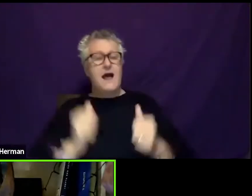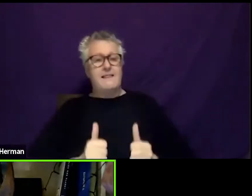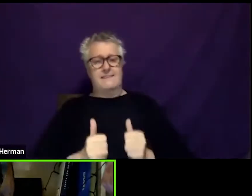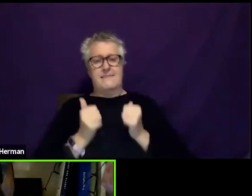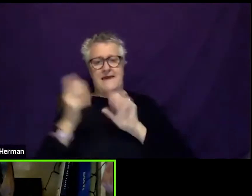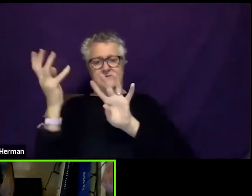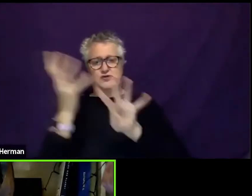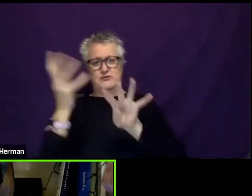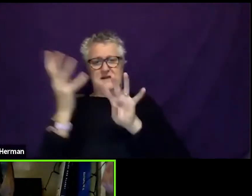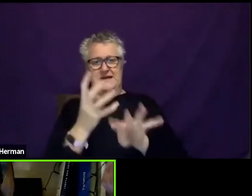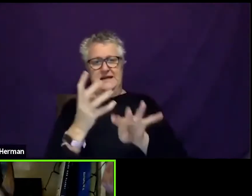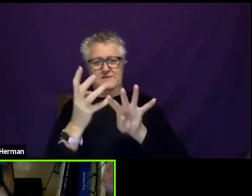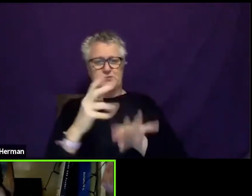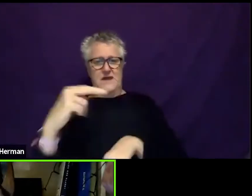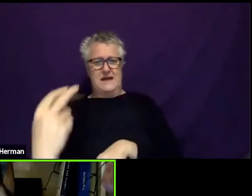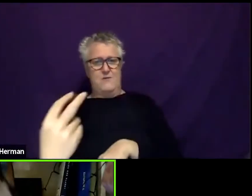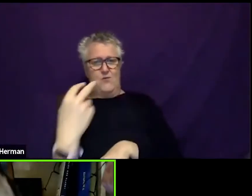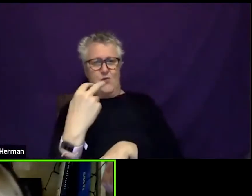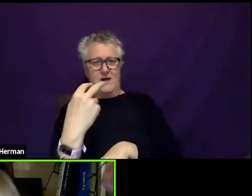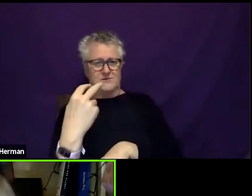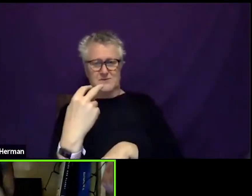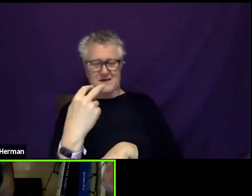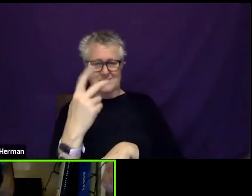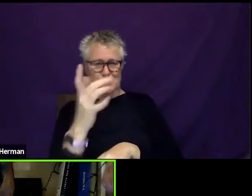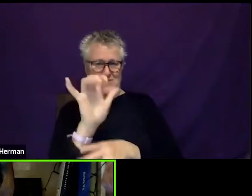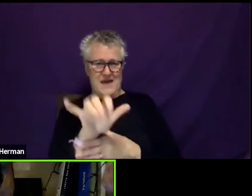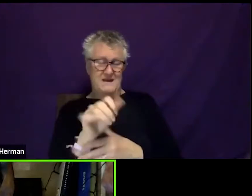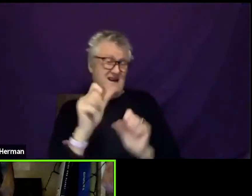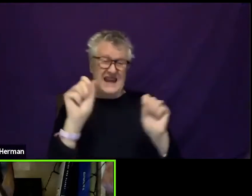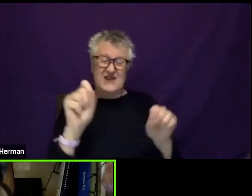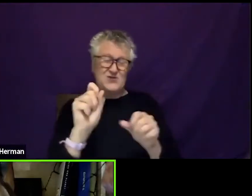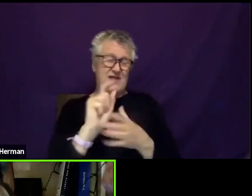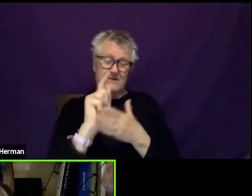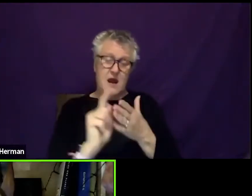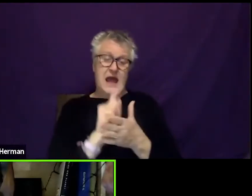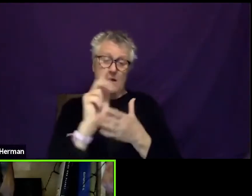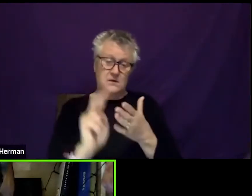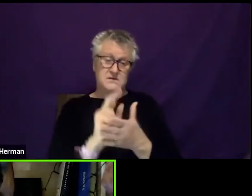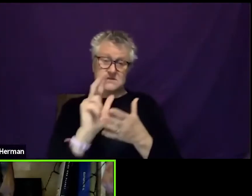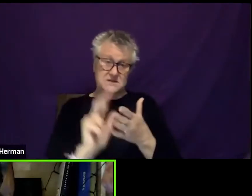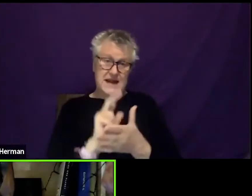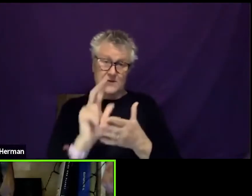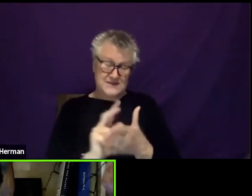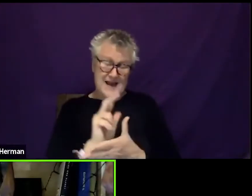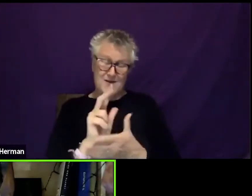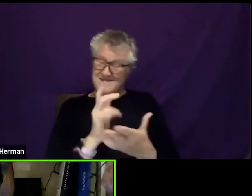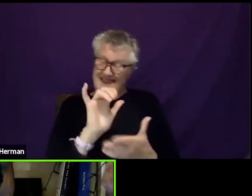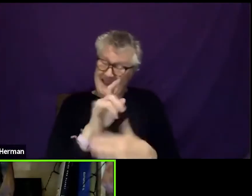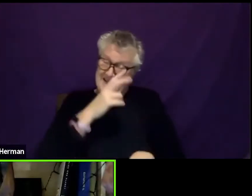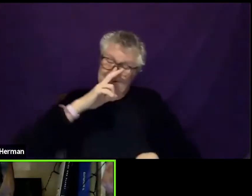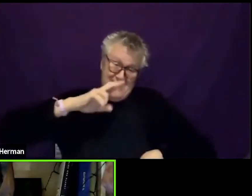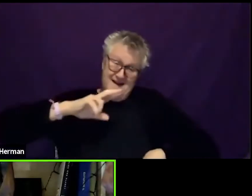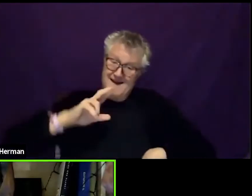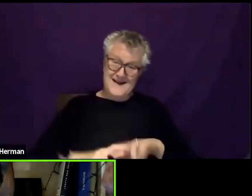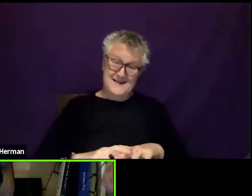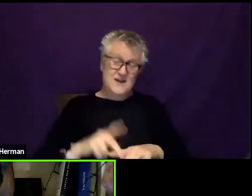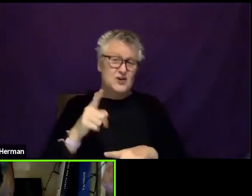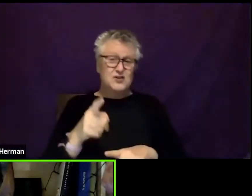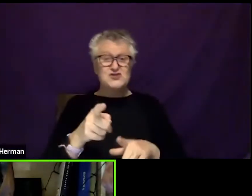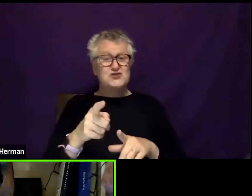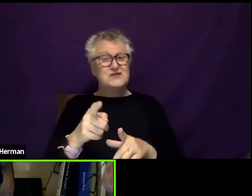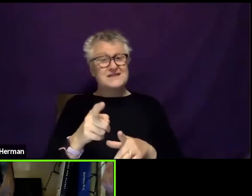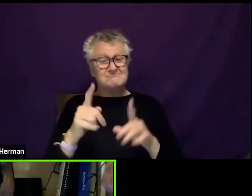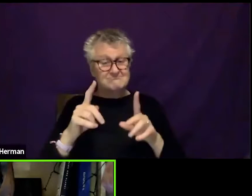I can do that for hours and hours and hours. That's quite fun. So, you can hang out and watch me do that on the